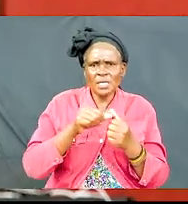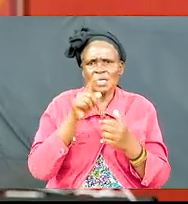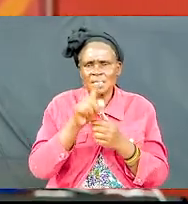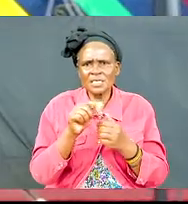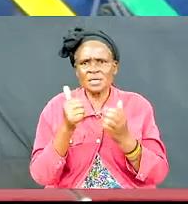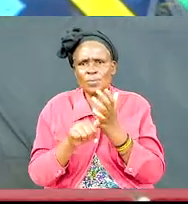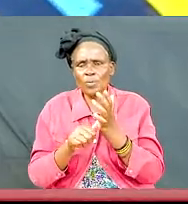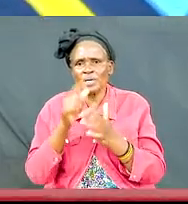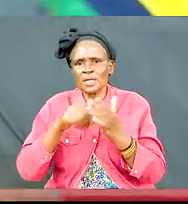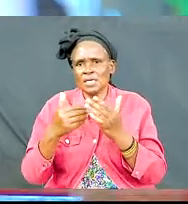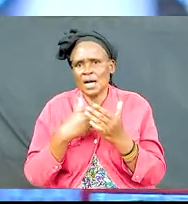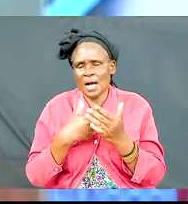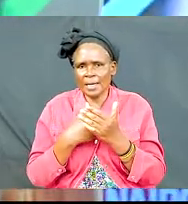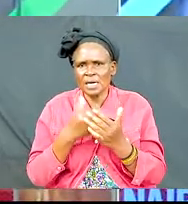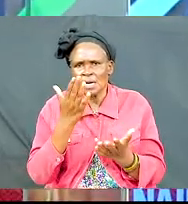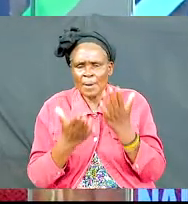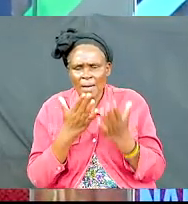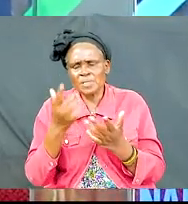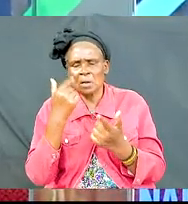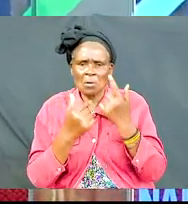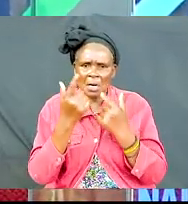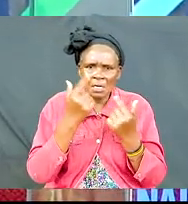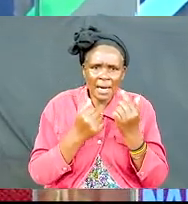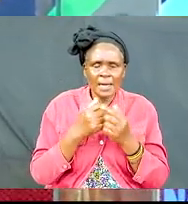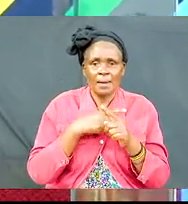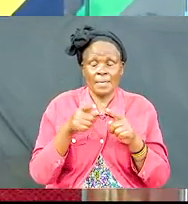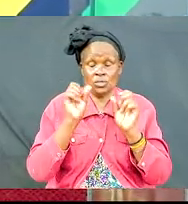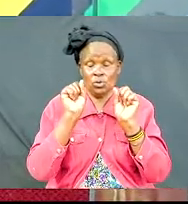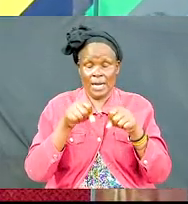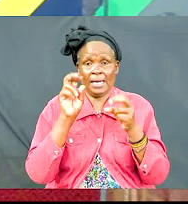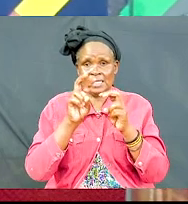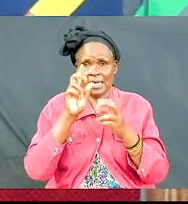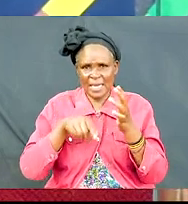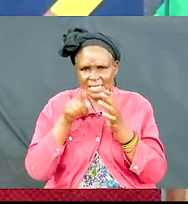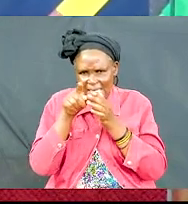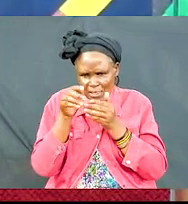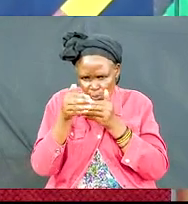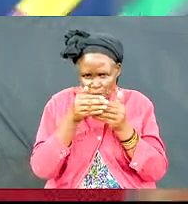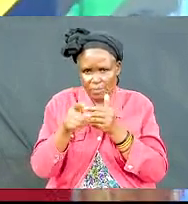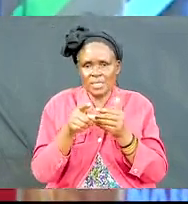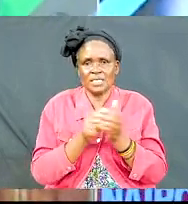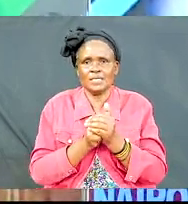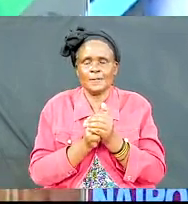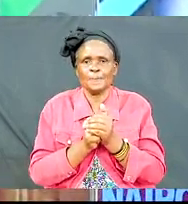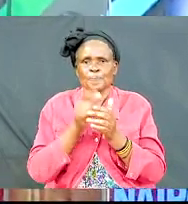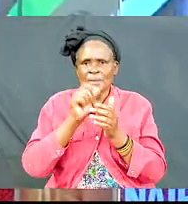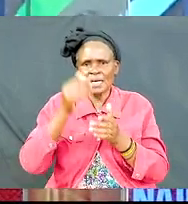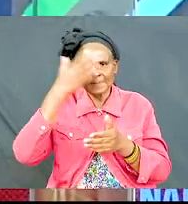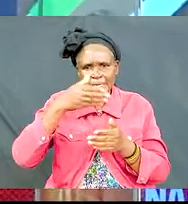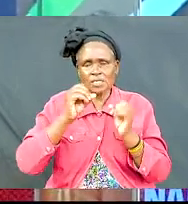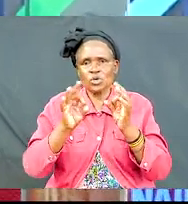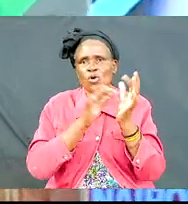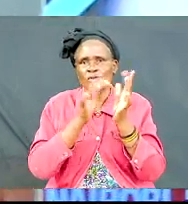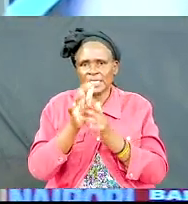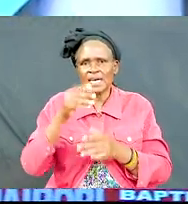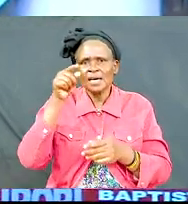were the disciples that were perhaps were crying. But you can see that that proximity, that presence of Jesus,